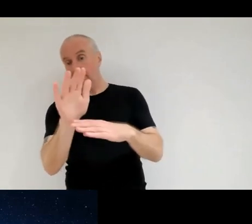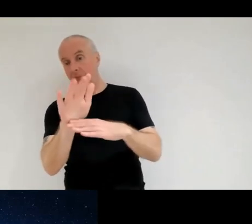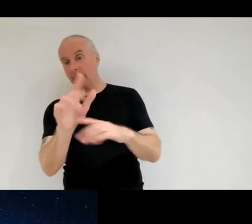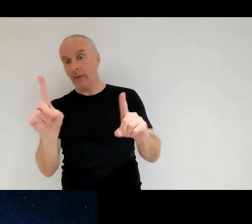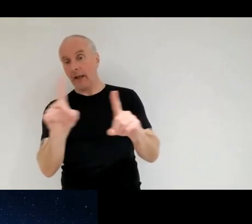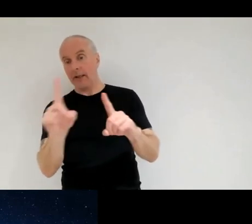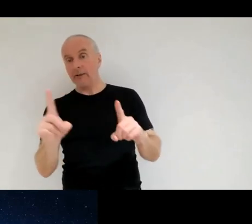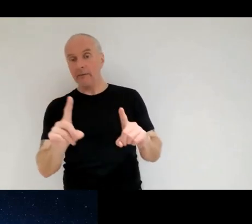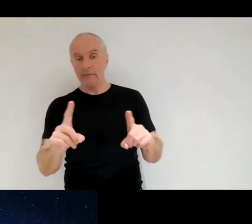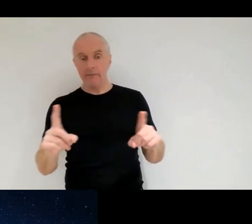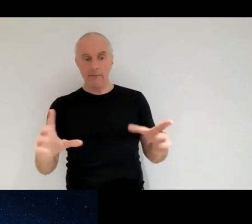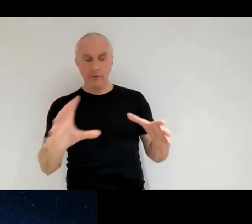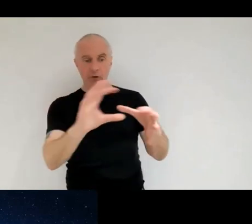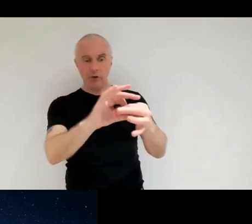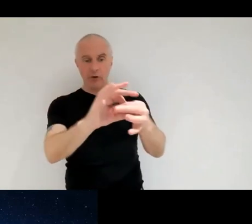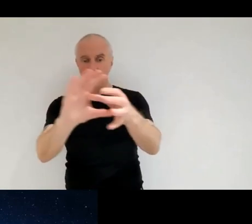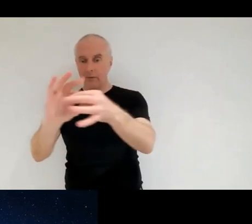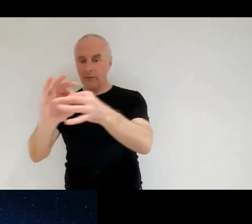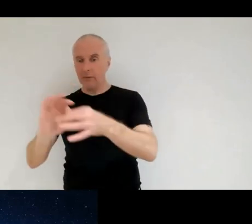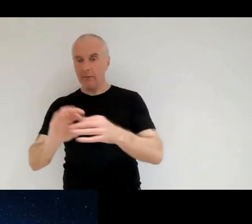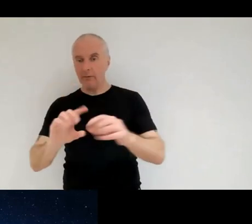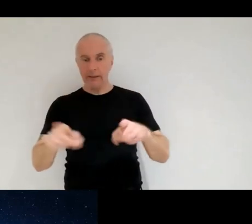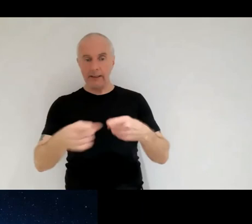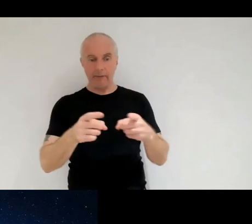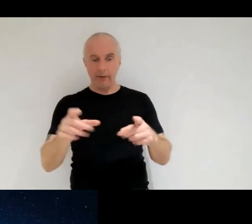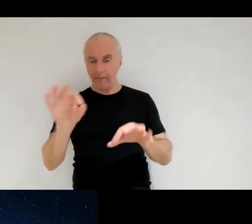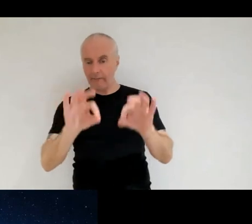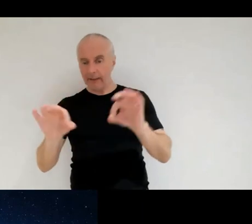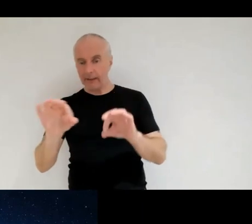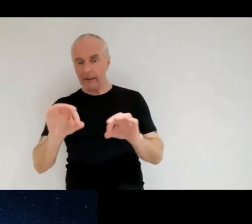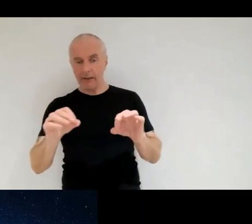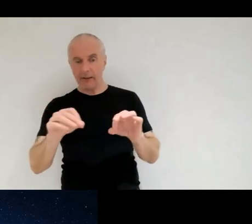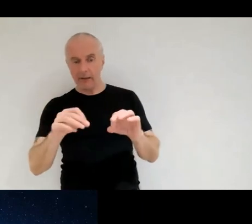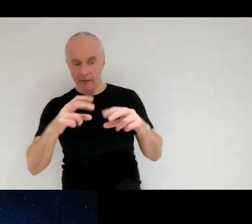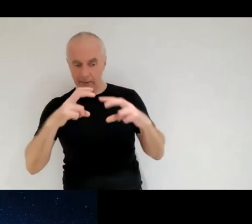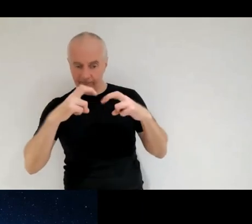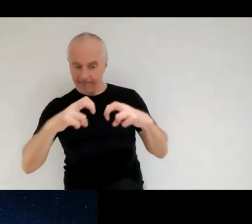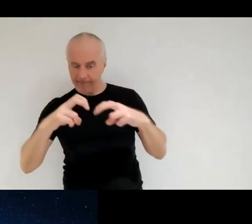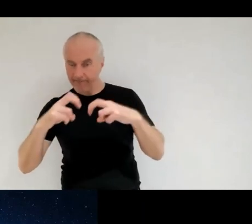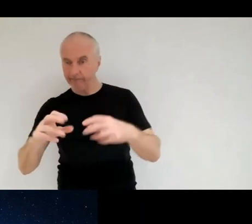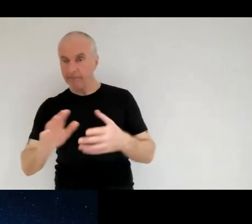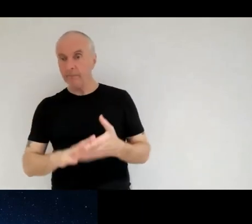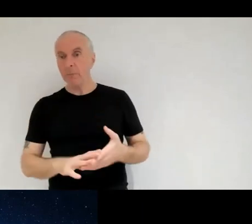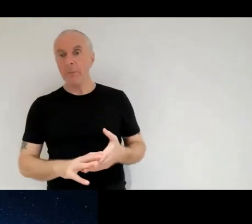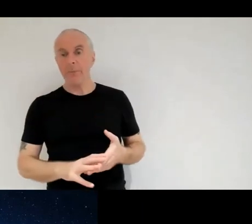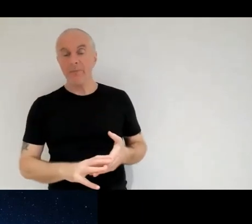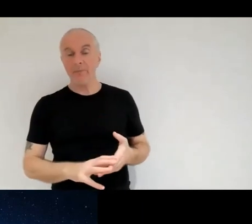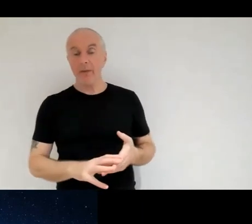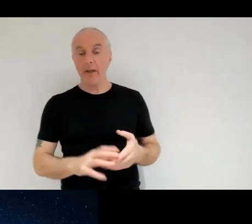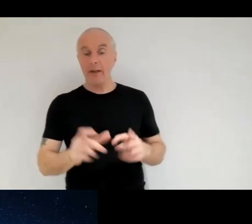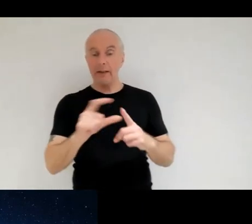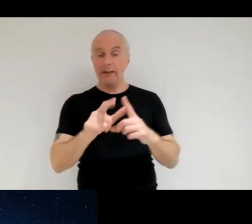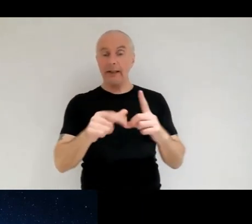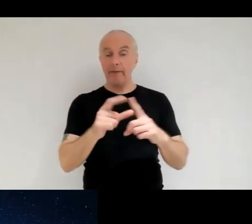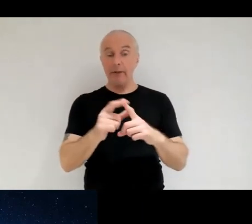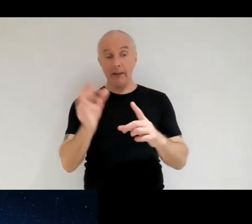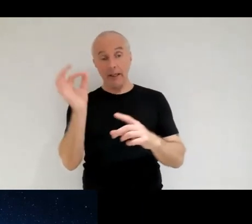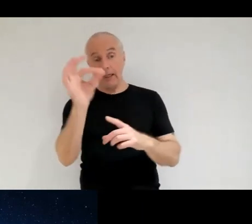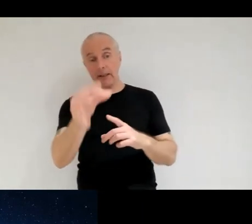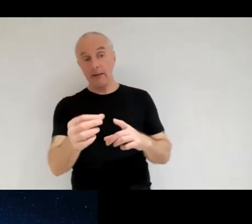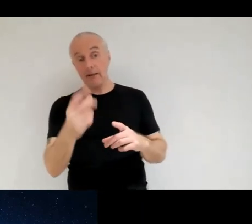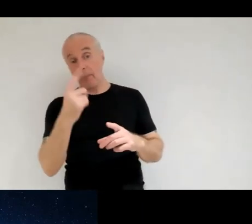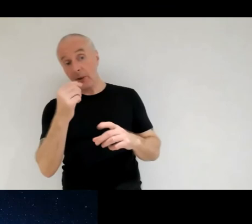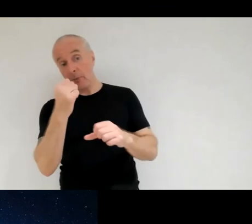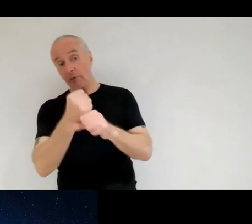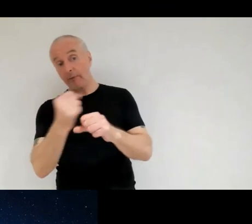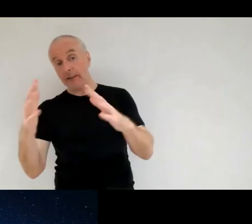different areas of physics. So David asks, Dr. Schmidt, do you think it might be possible in the future for gravitational waves to be